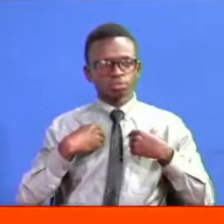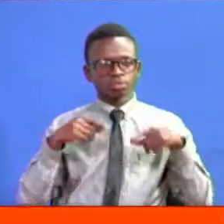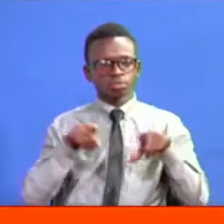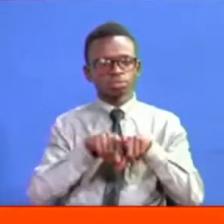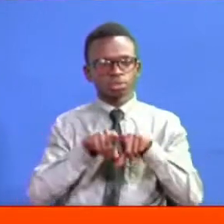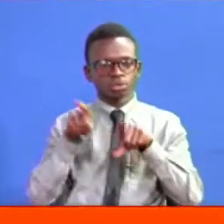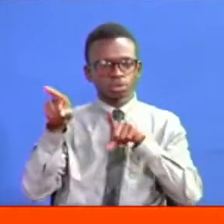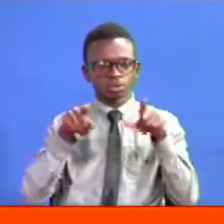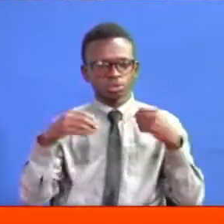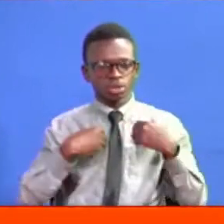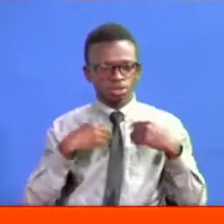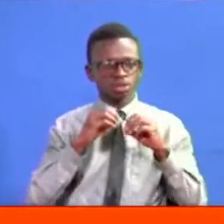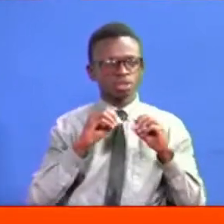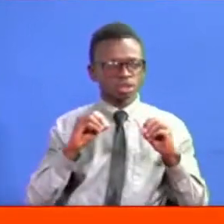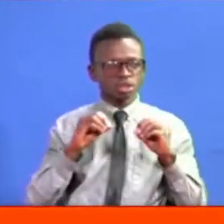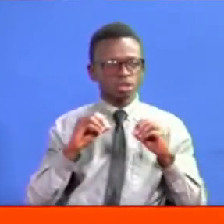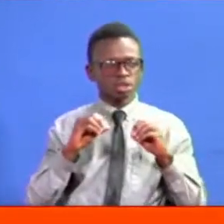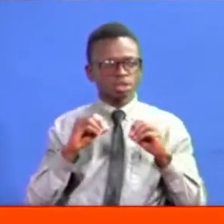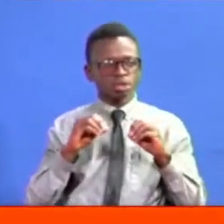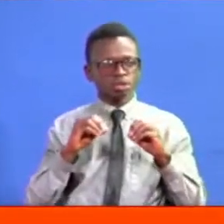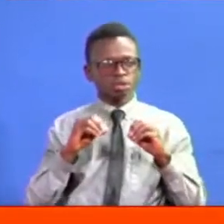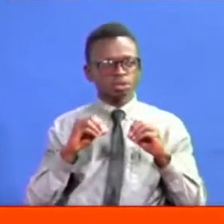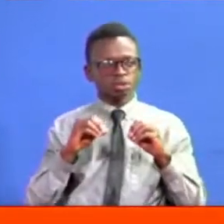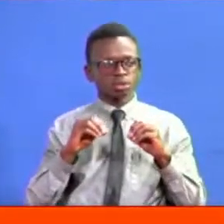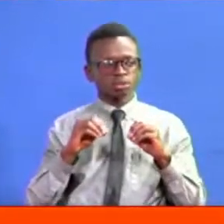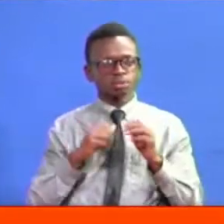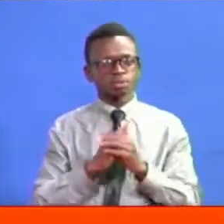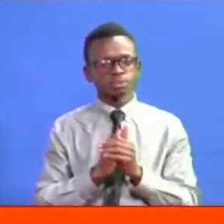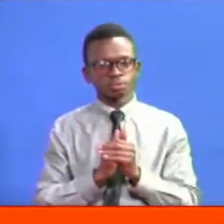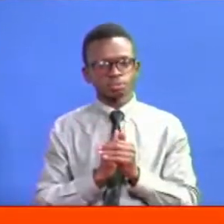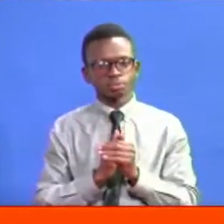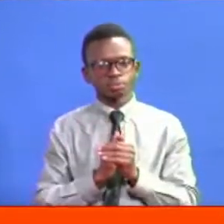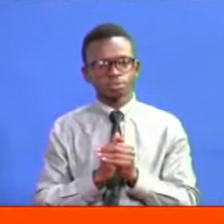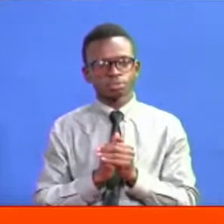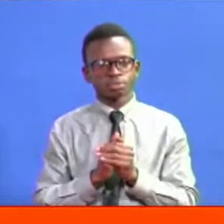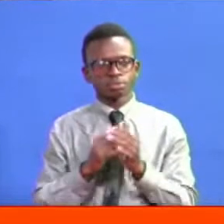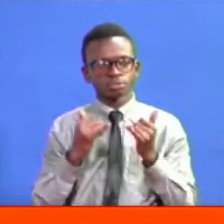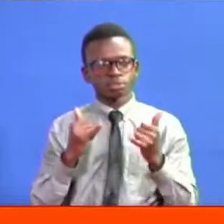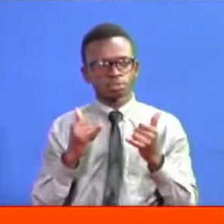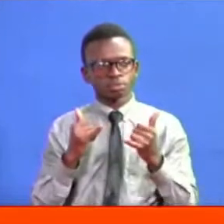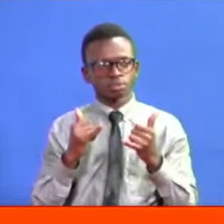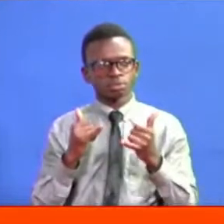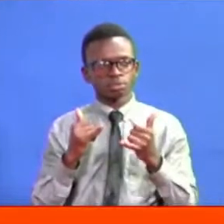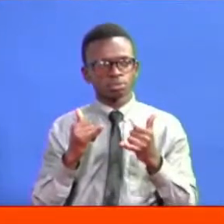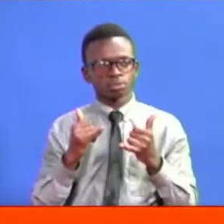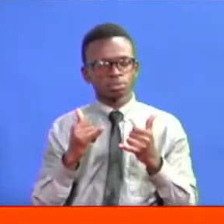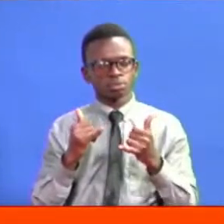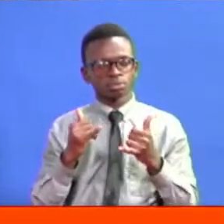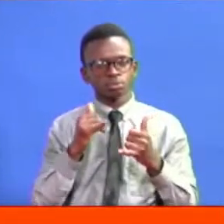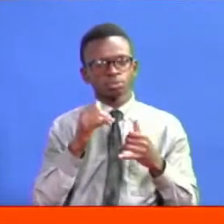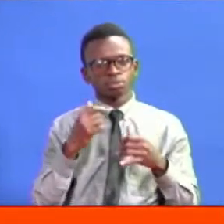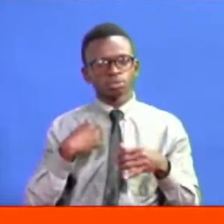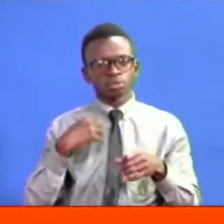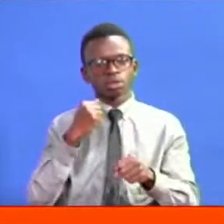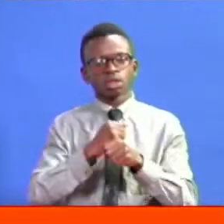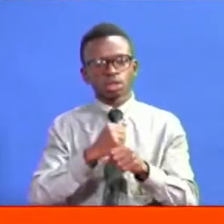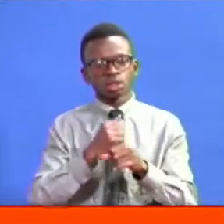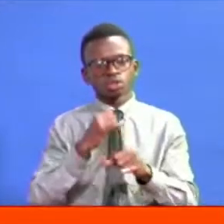unaona. Watu wengine waangalia unaambia no annual increment. Sasa wise man unafanya shughuli yako nyingine,